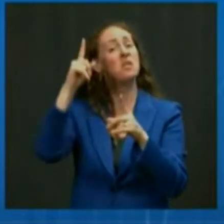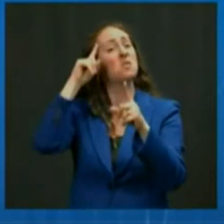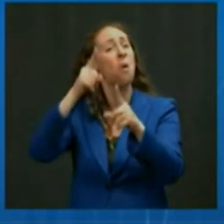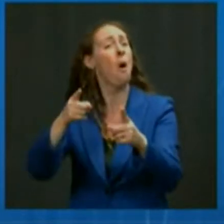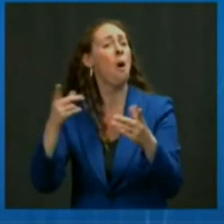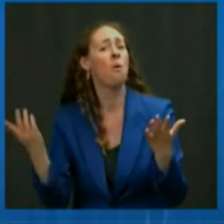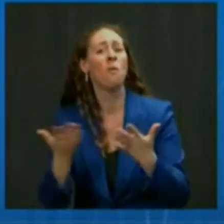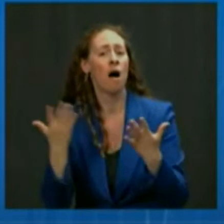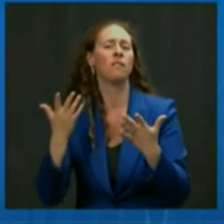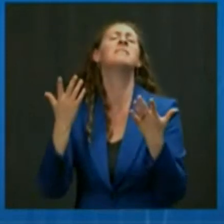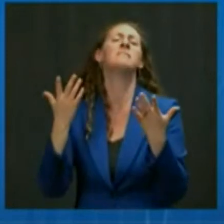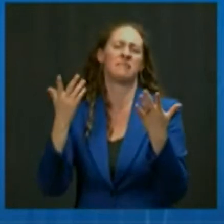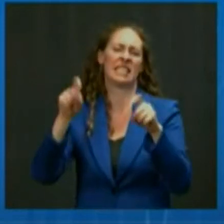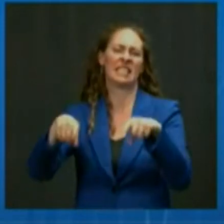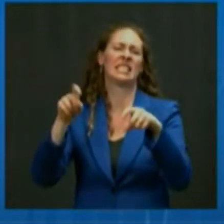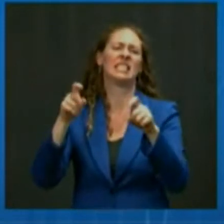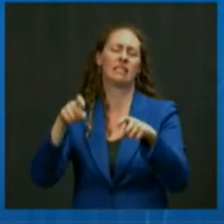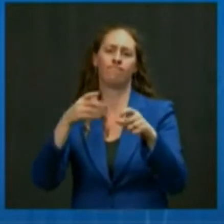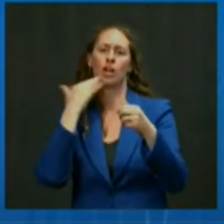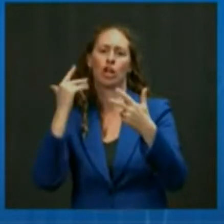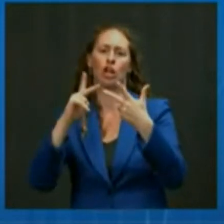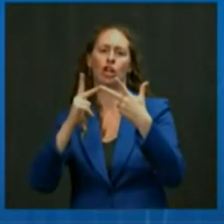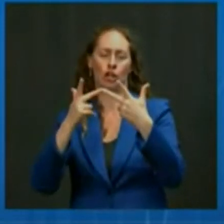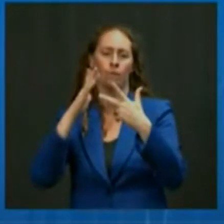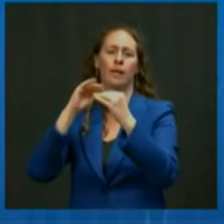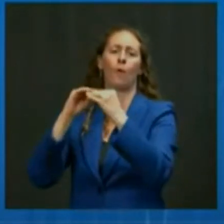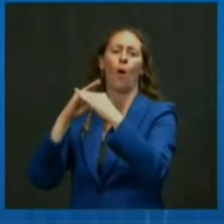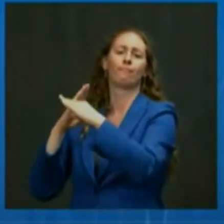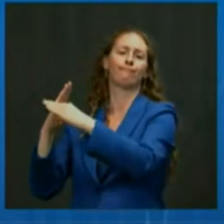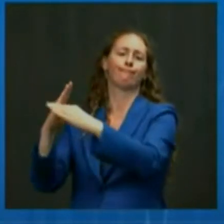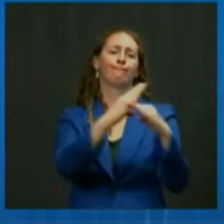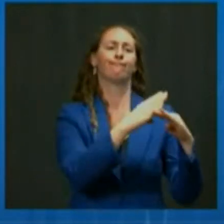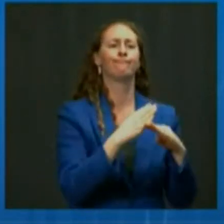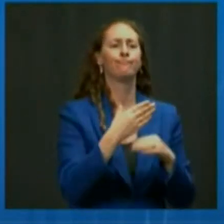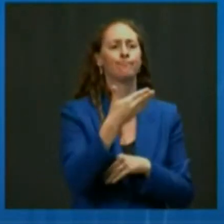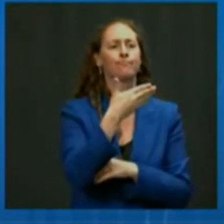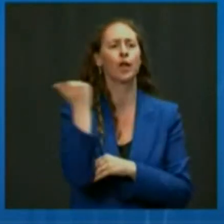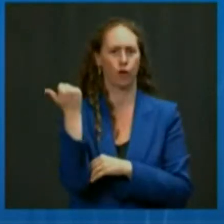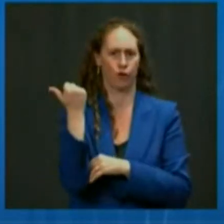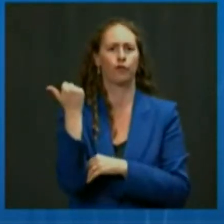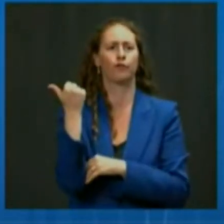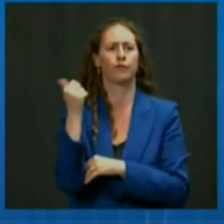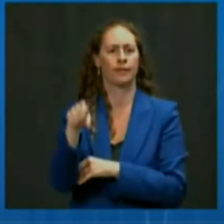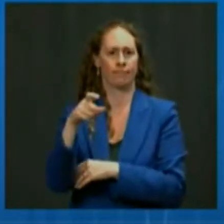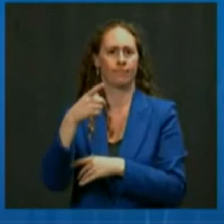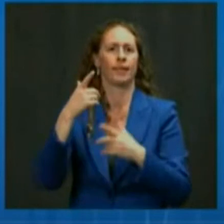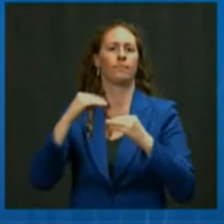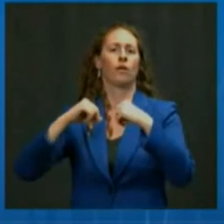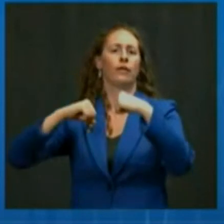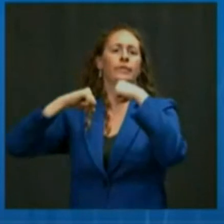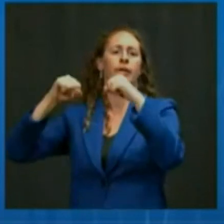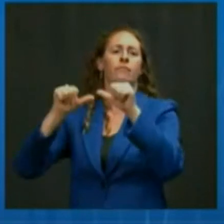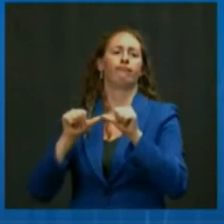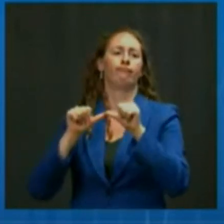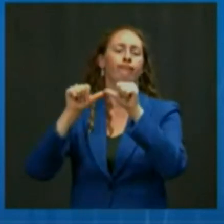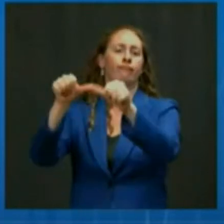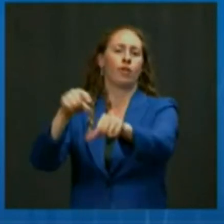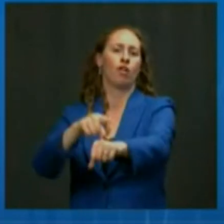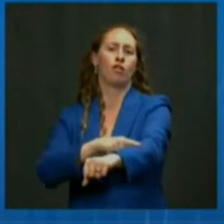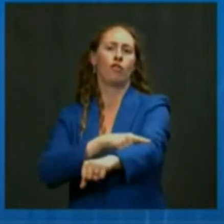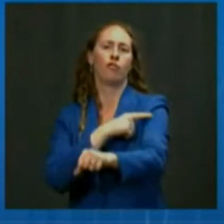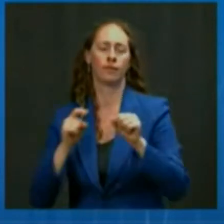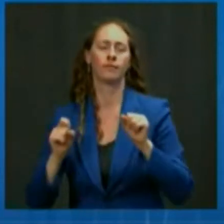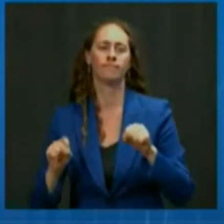third booster mRNA immunization to increase the overall level of protection. We'll go back to you now,